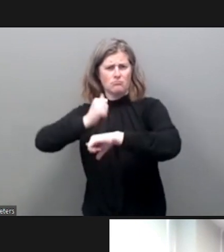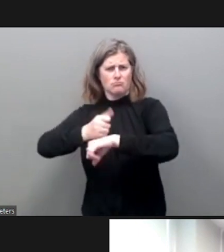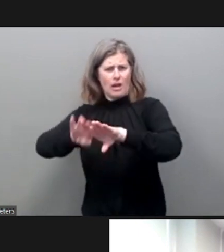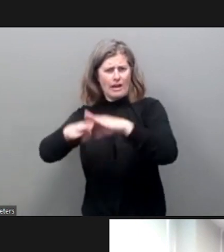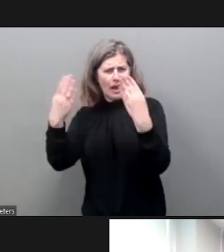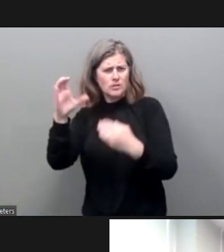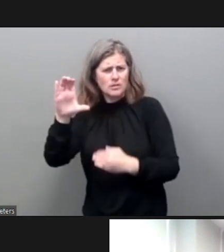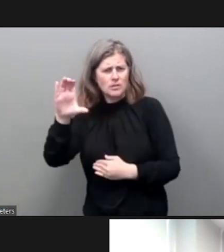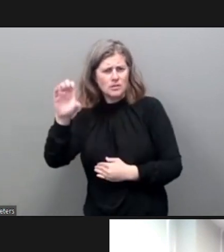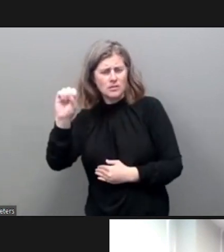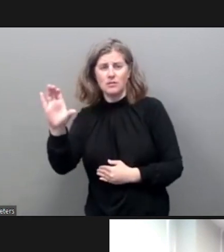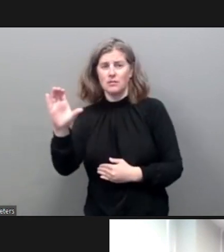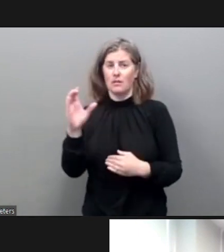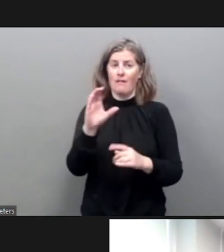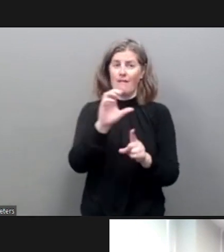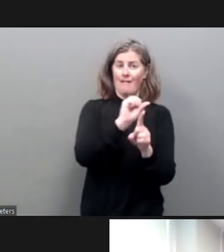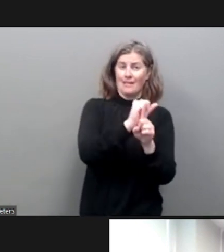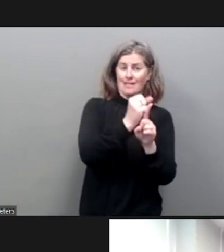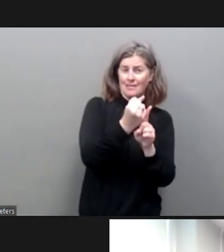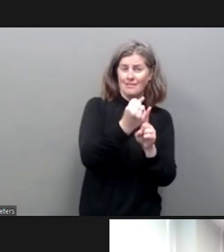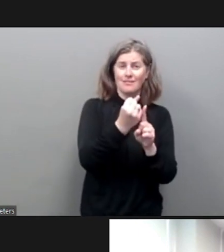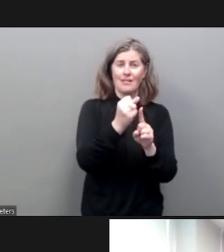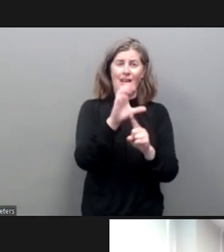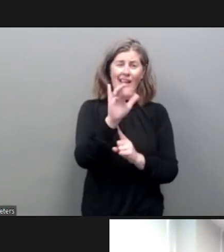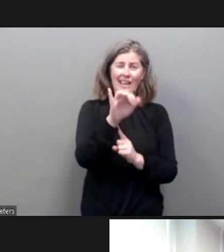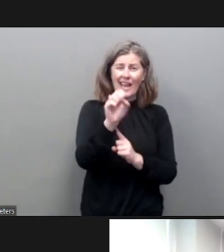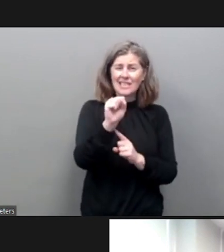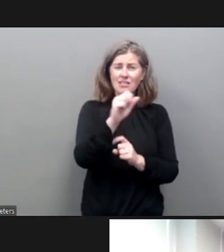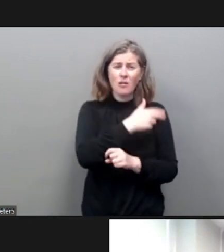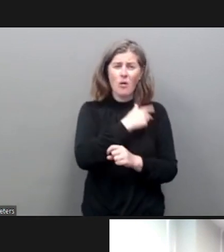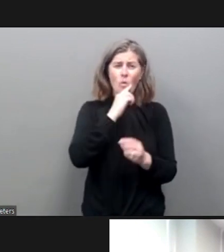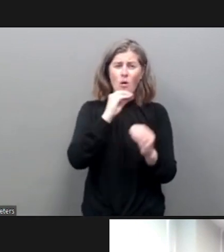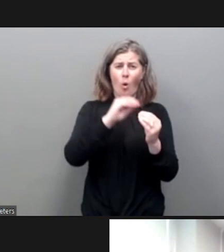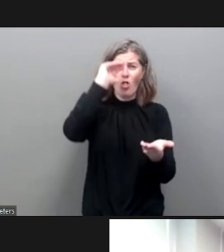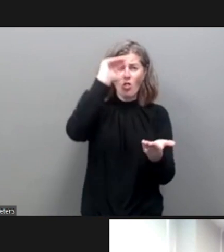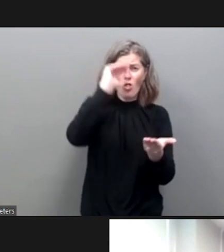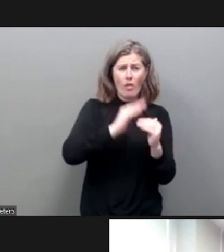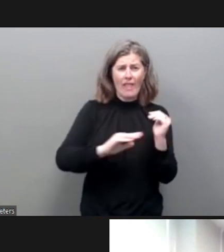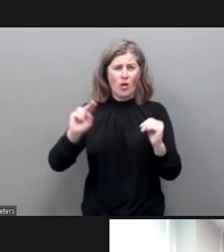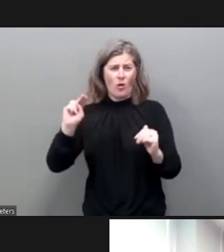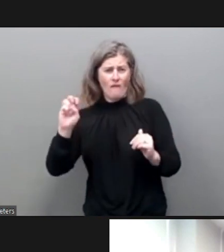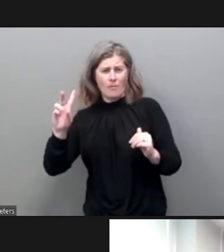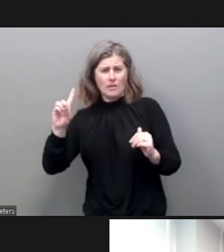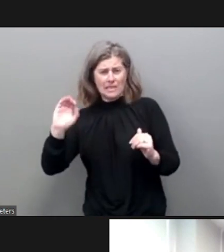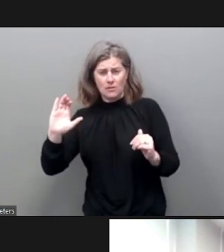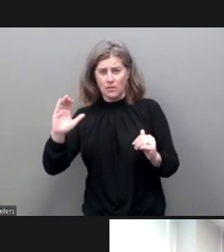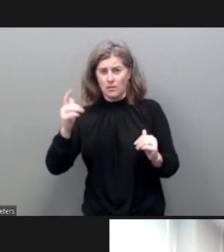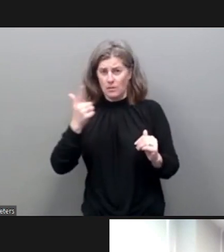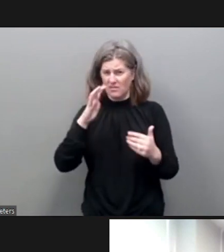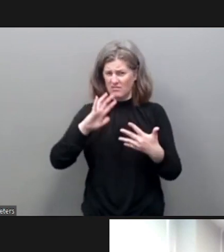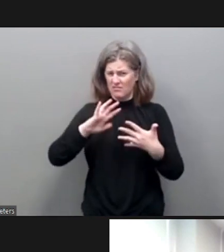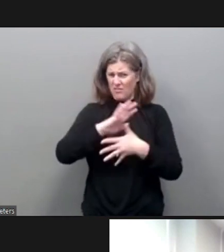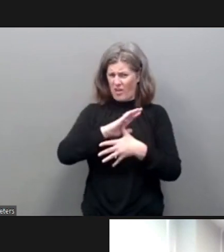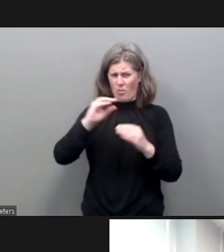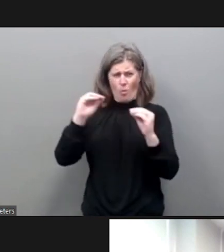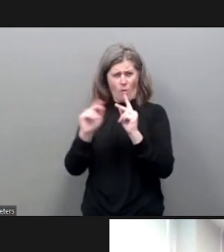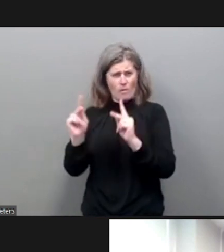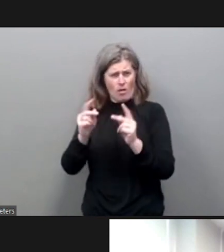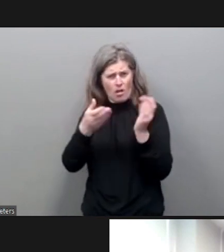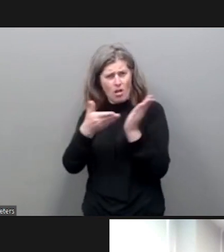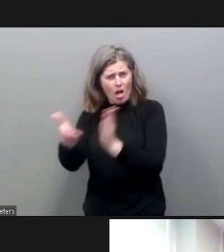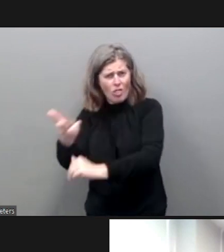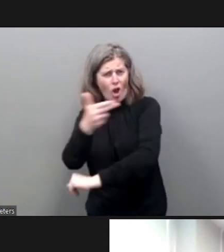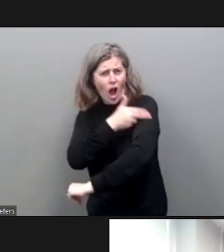cases and hospitalizations are lower now than they were in November and December, is it primarily that we have a lot more people in the hospital with